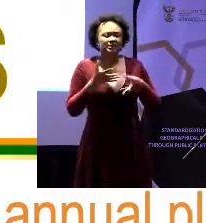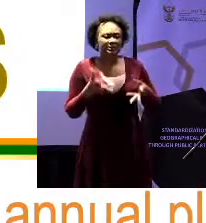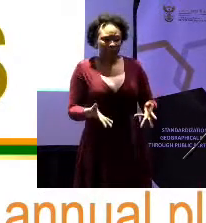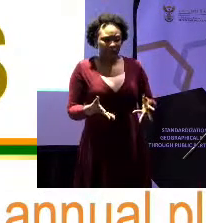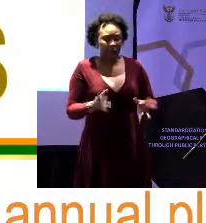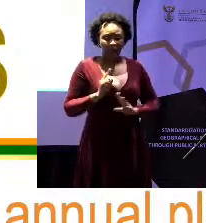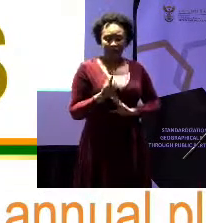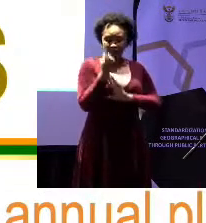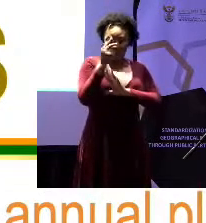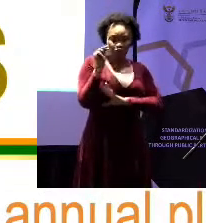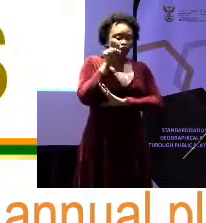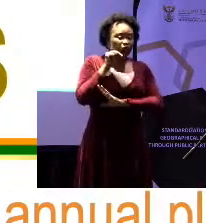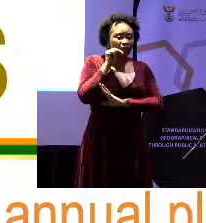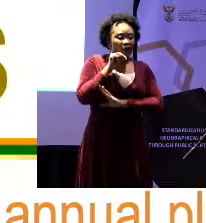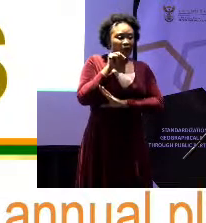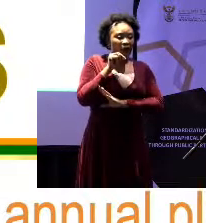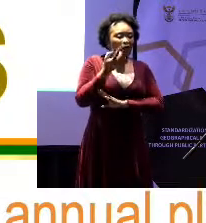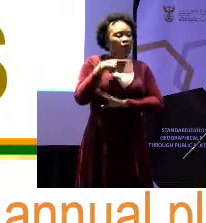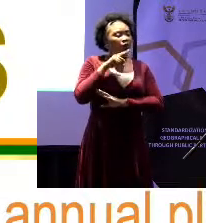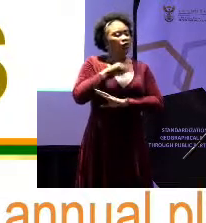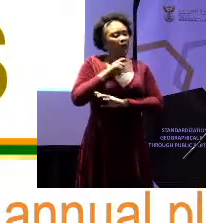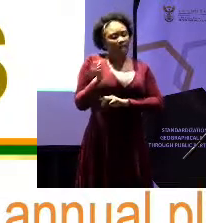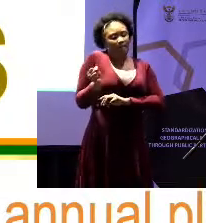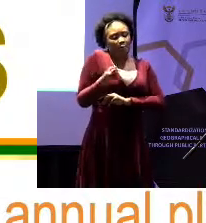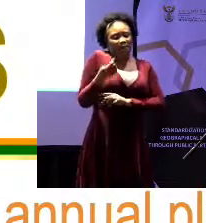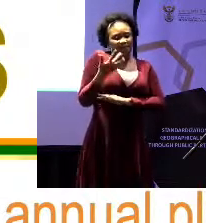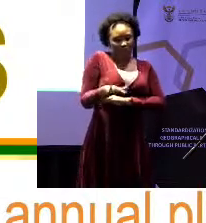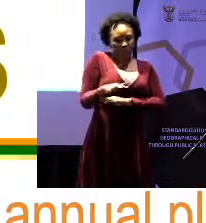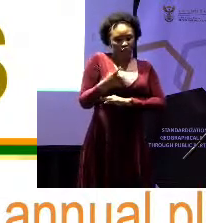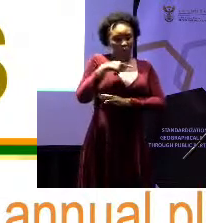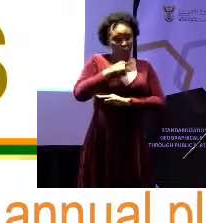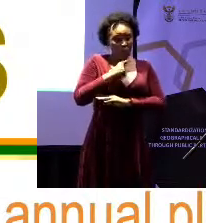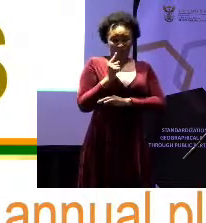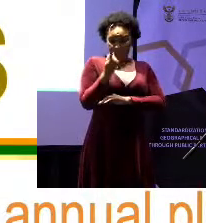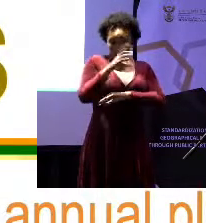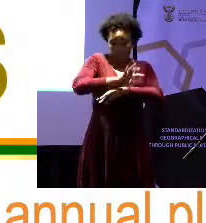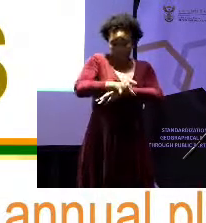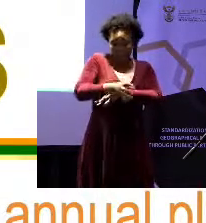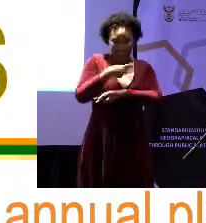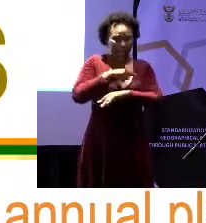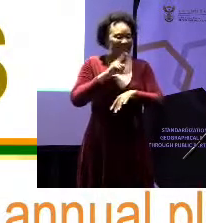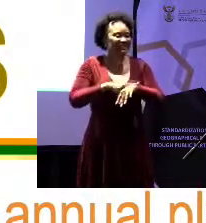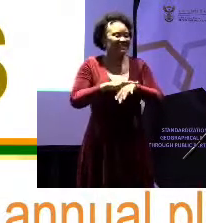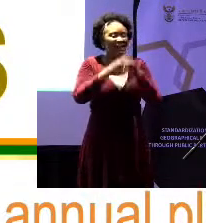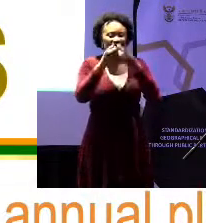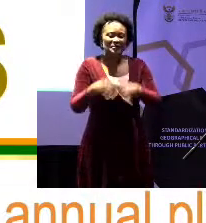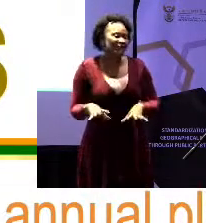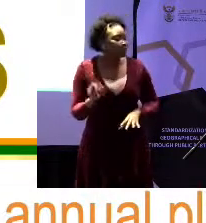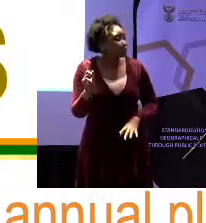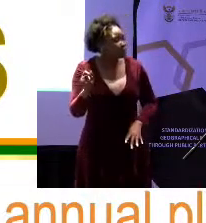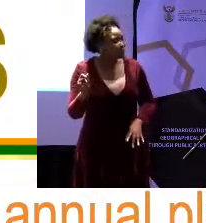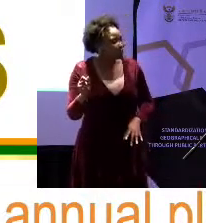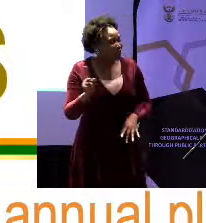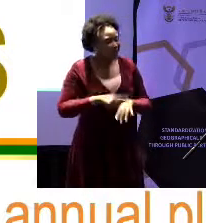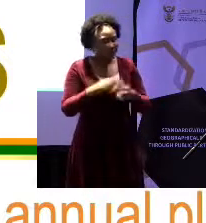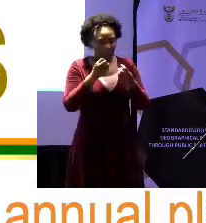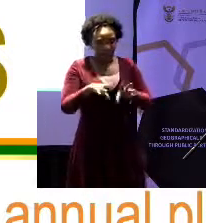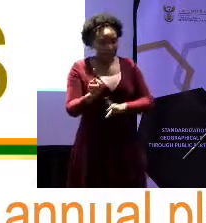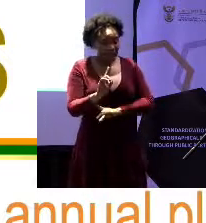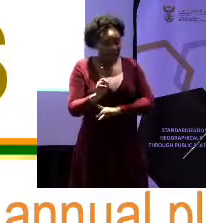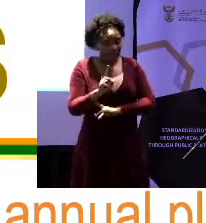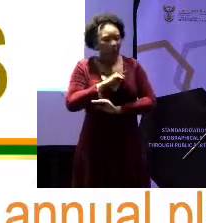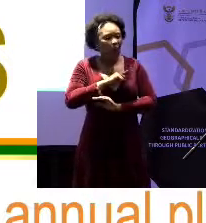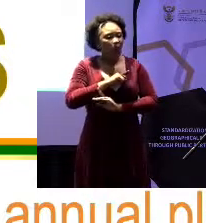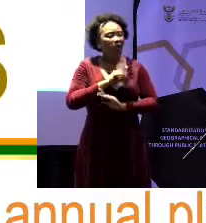1st of November, we've just been appointed. You see, we are the one province, we don't waste time. We don't waste time. The term ended in